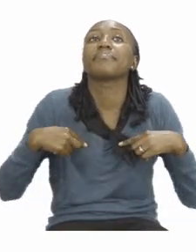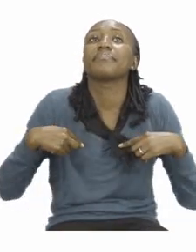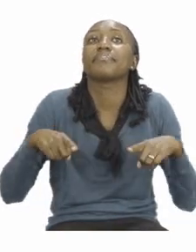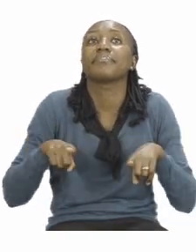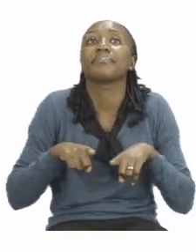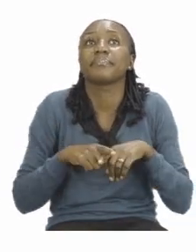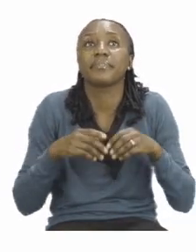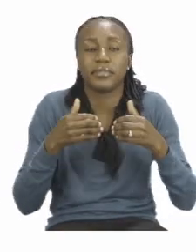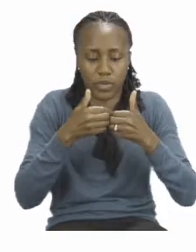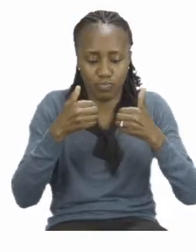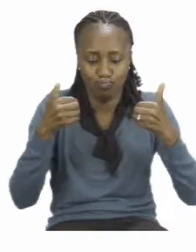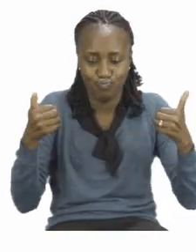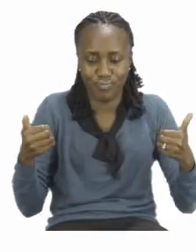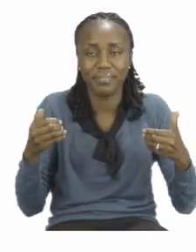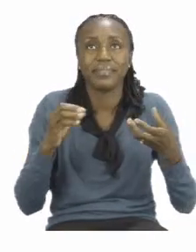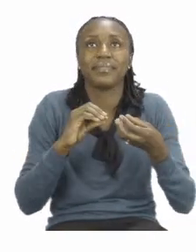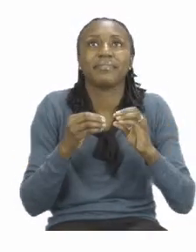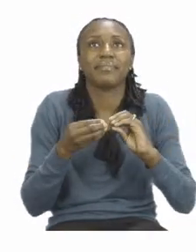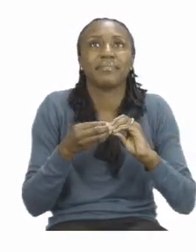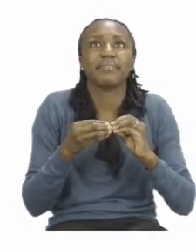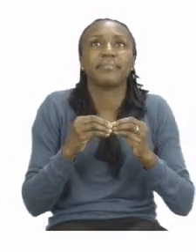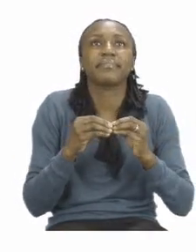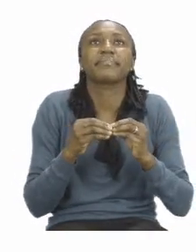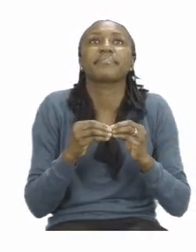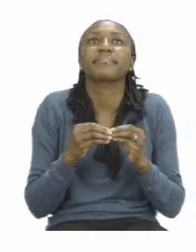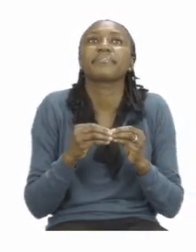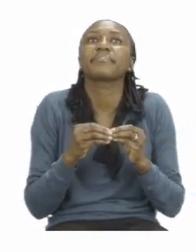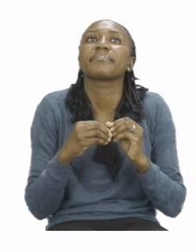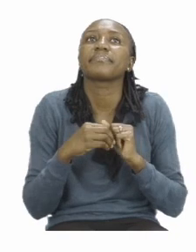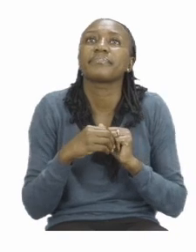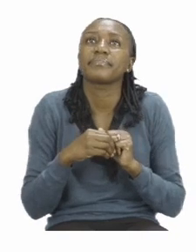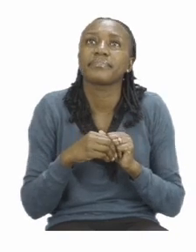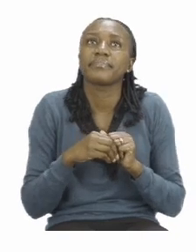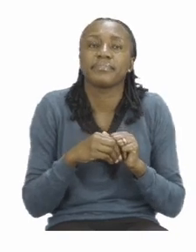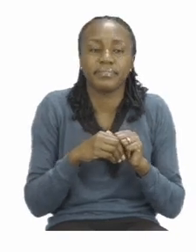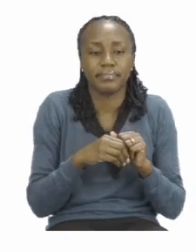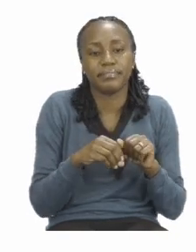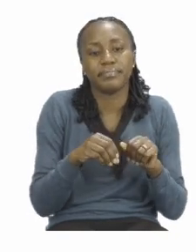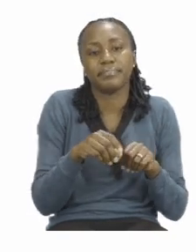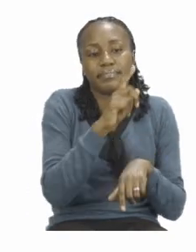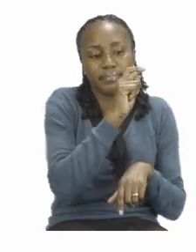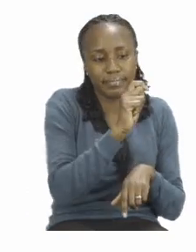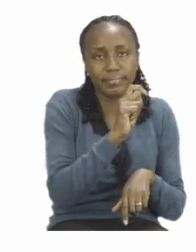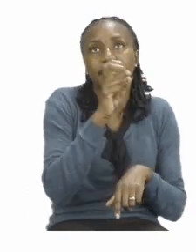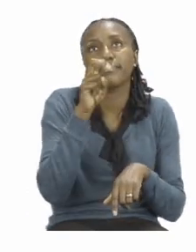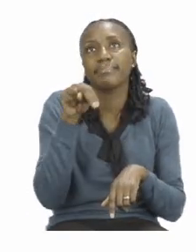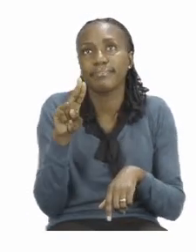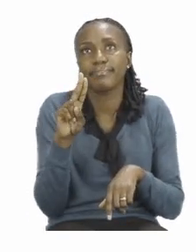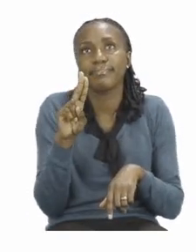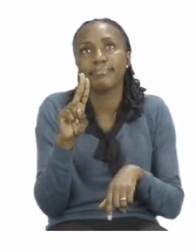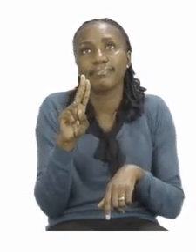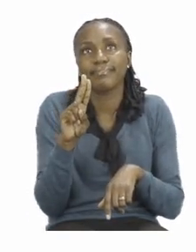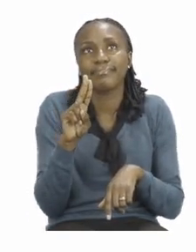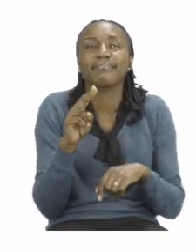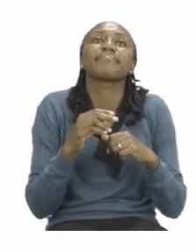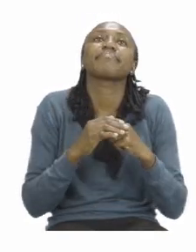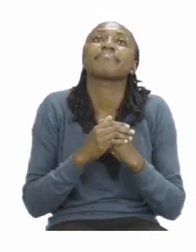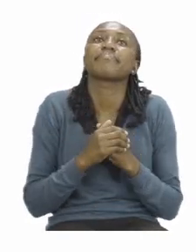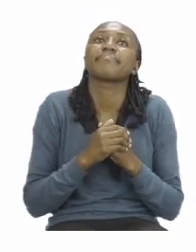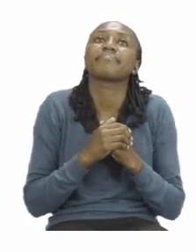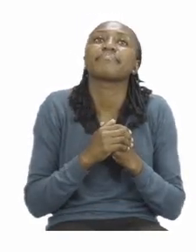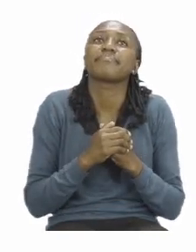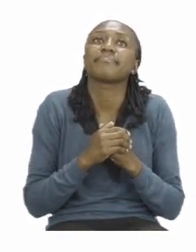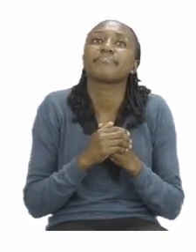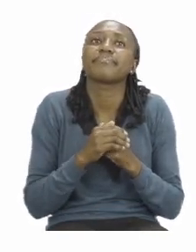decomposing. It is going to be our job to put the correct tens and the correct units in their boxes. We're going to do